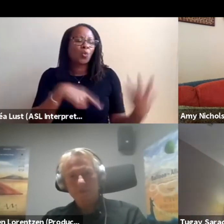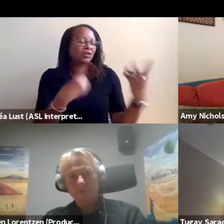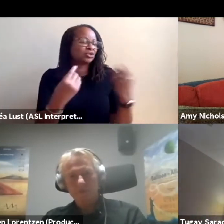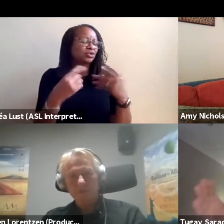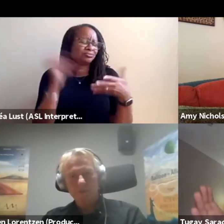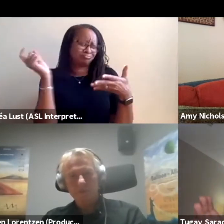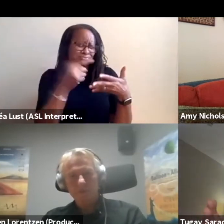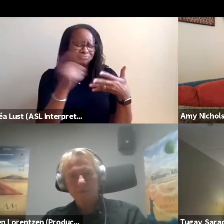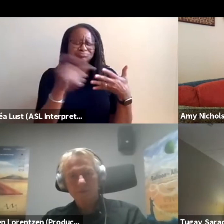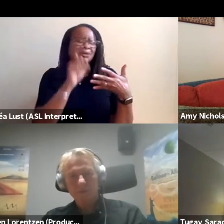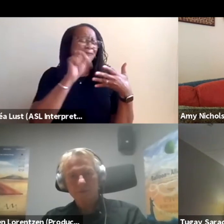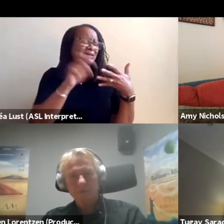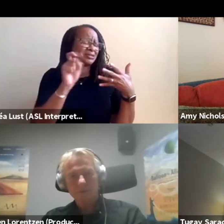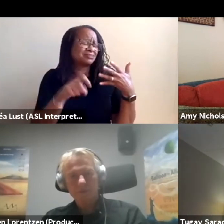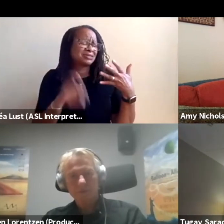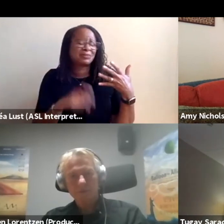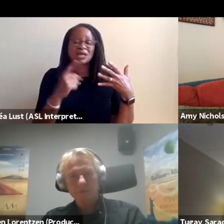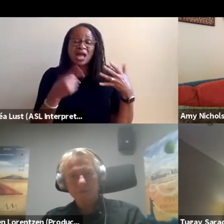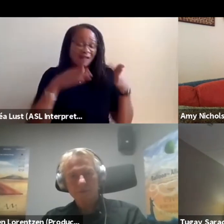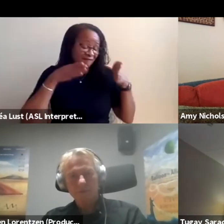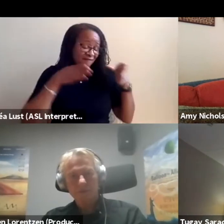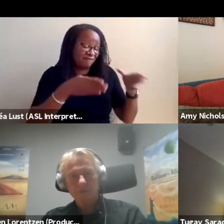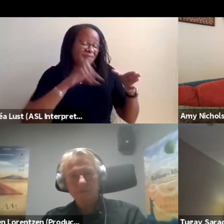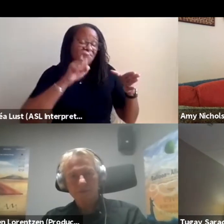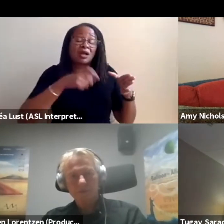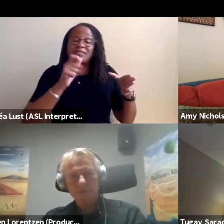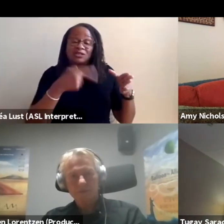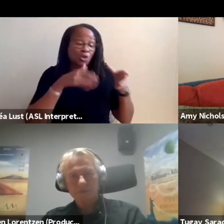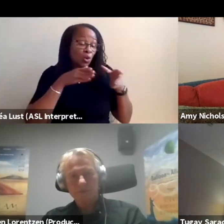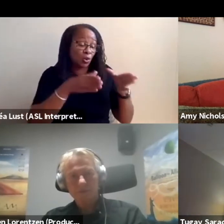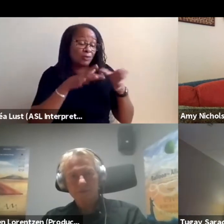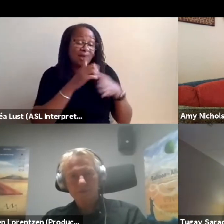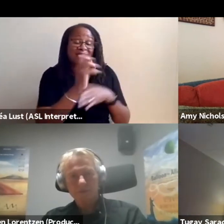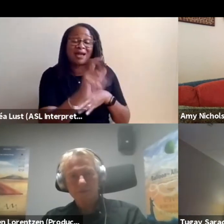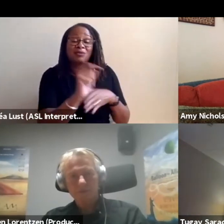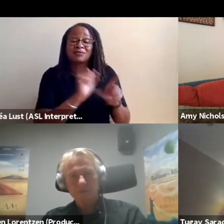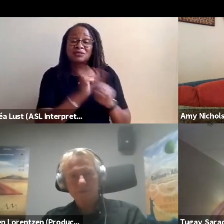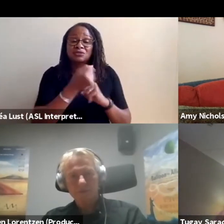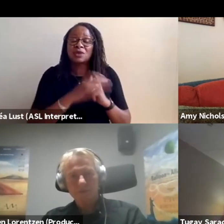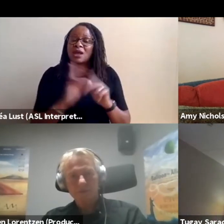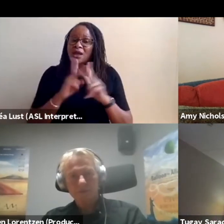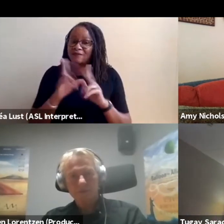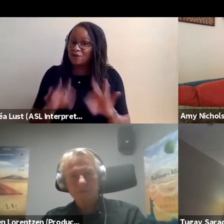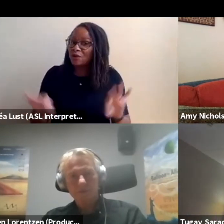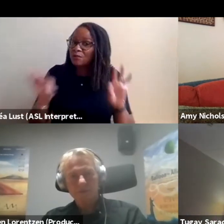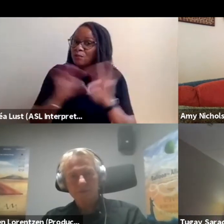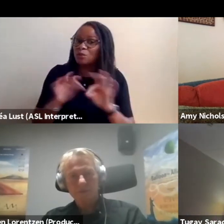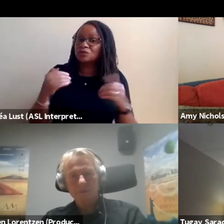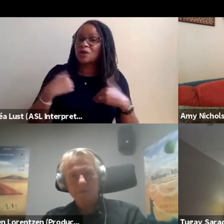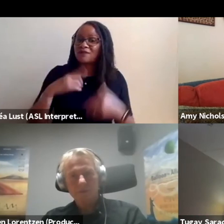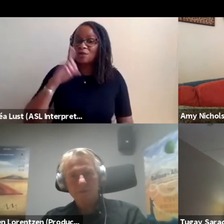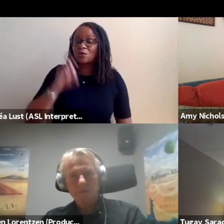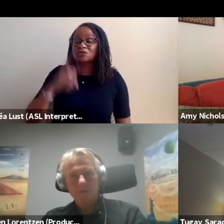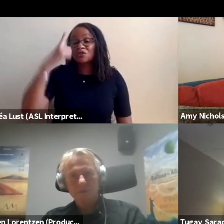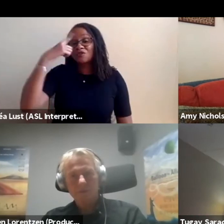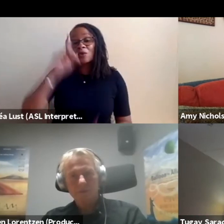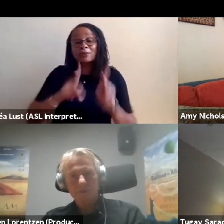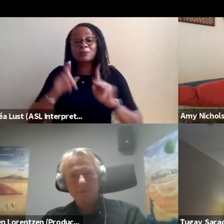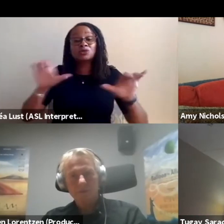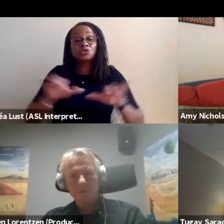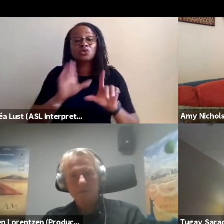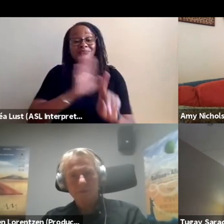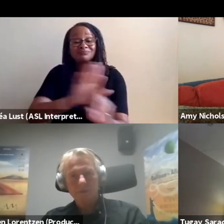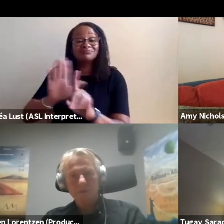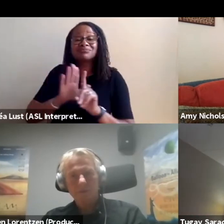way and this is the only way. I think it's very important to have these questions and for people to do their own